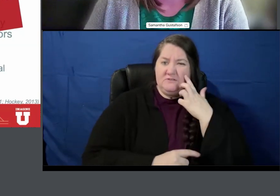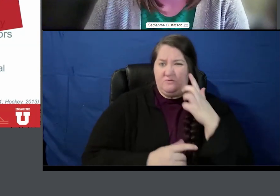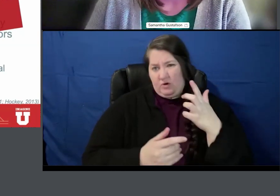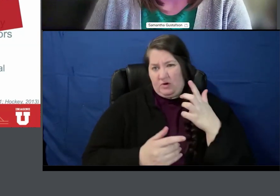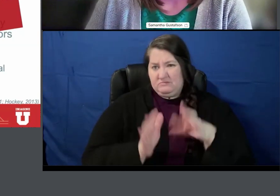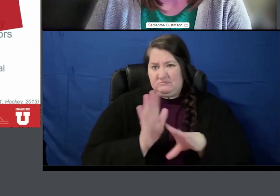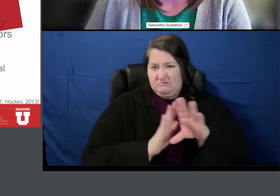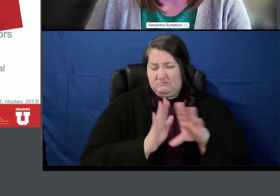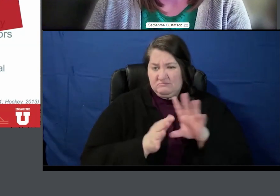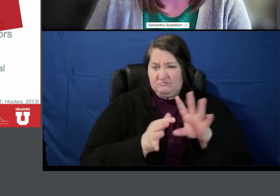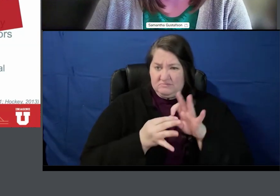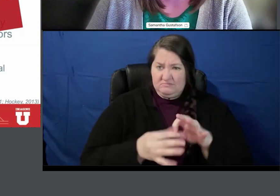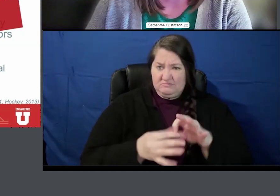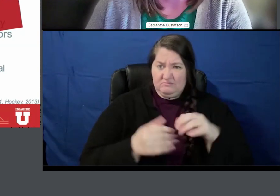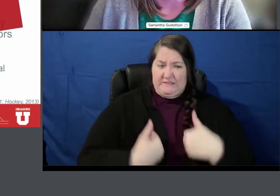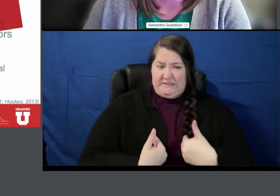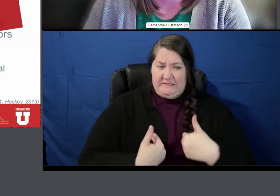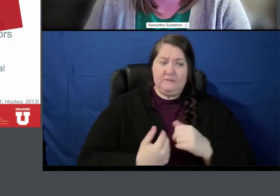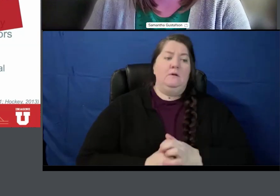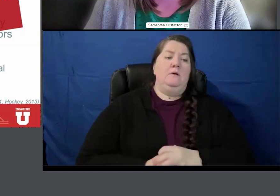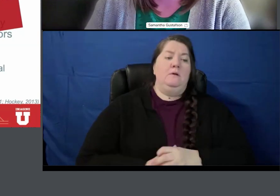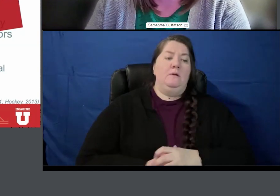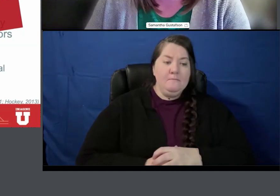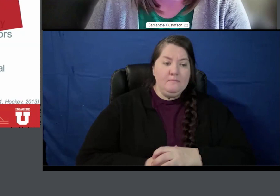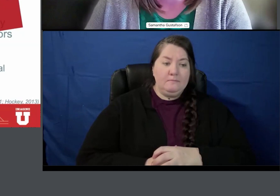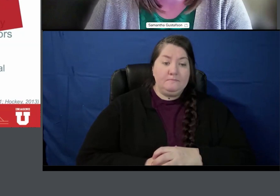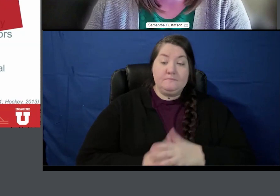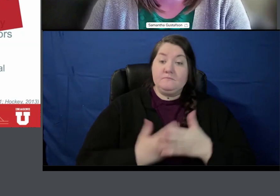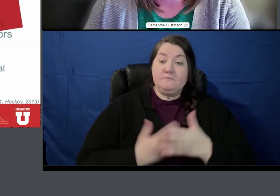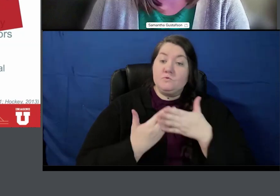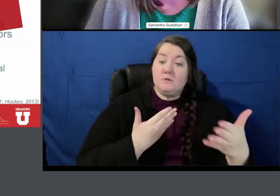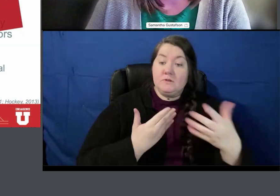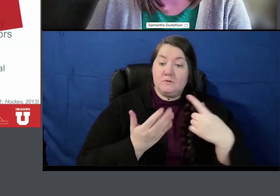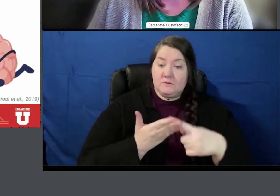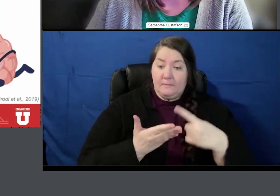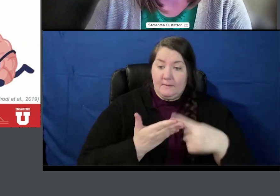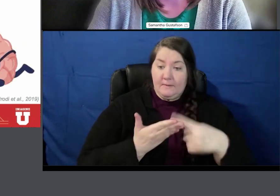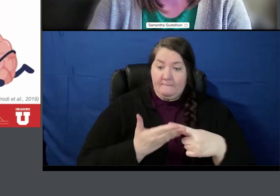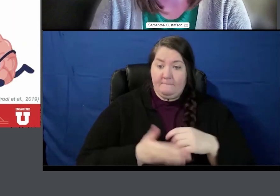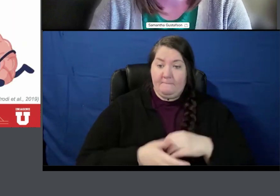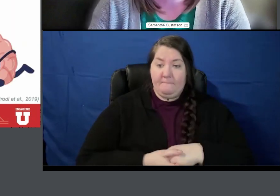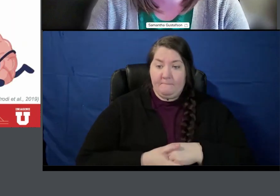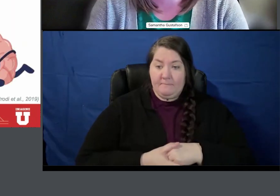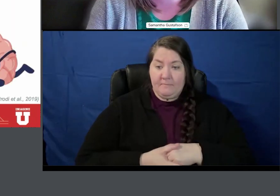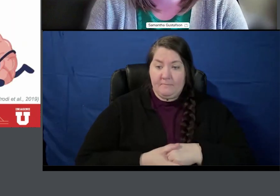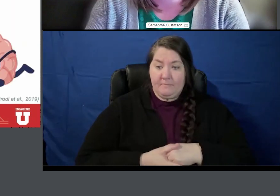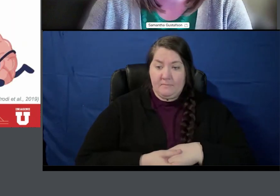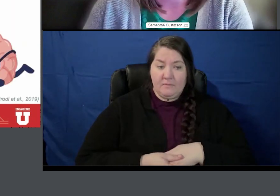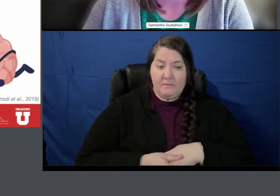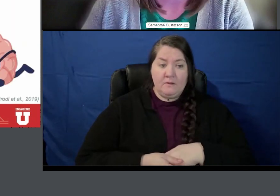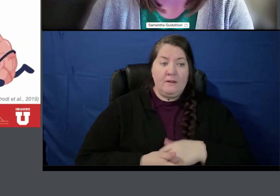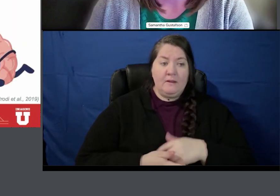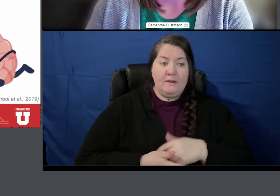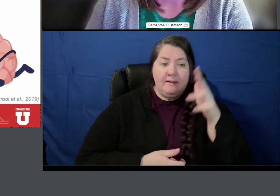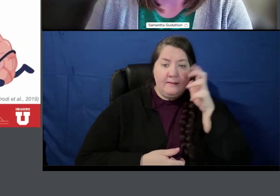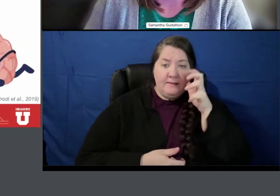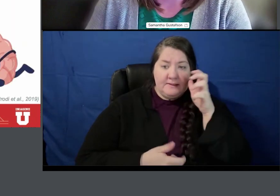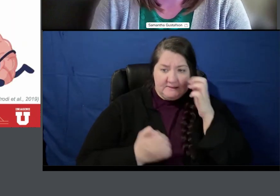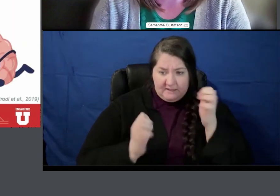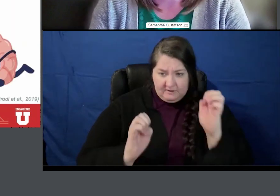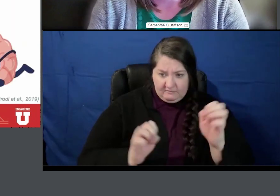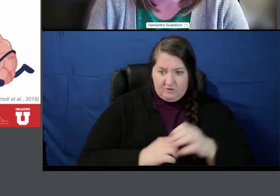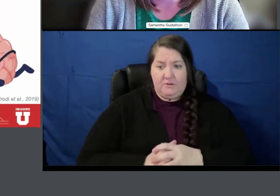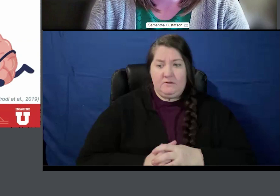fatigue. So that leads me to the rest of what we're going to talk about this morning, which is listening effort. So,